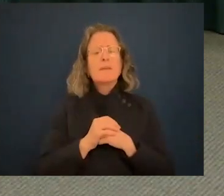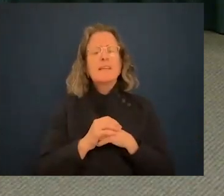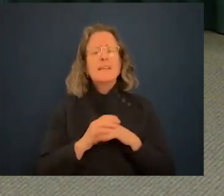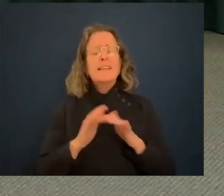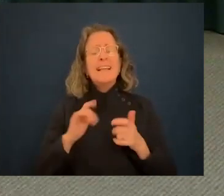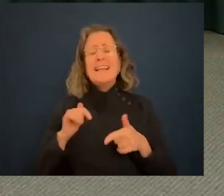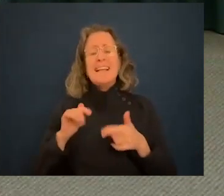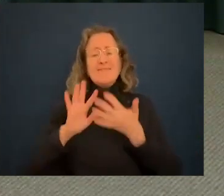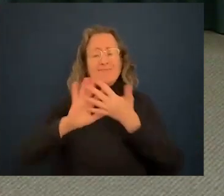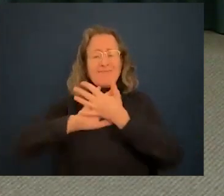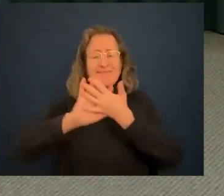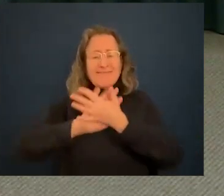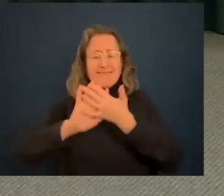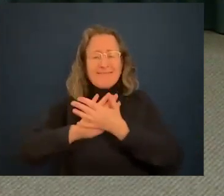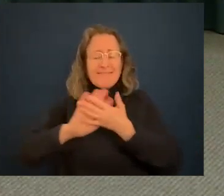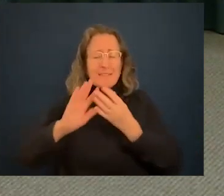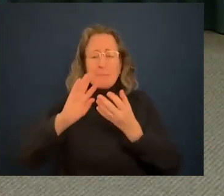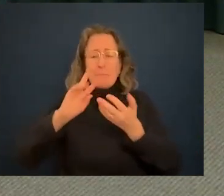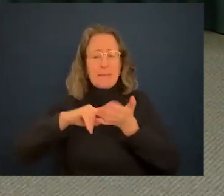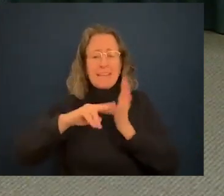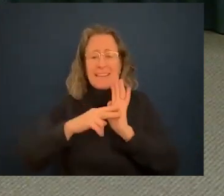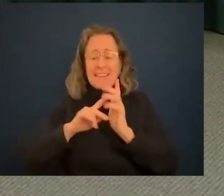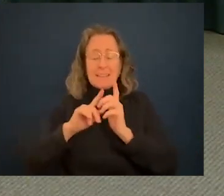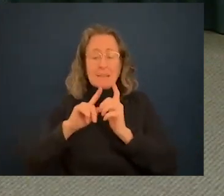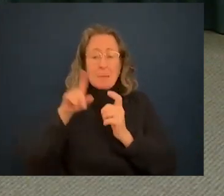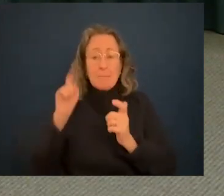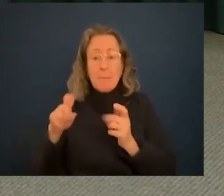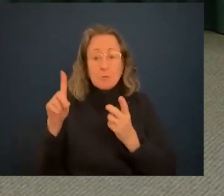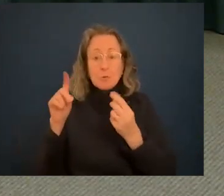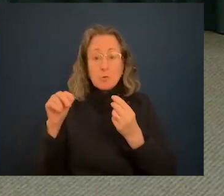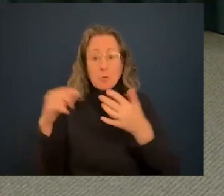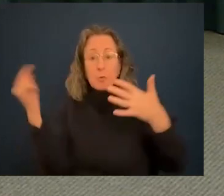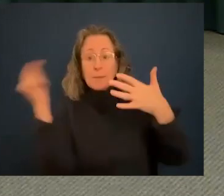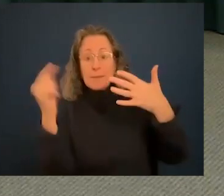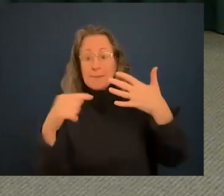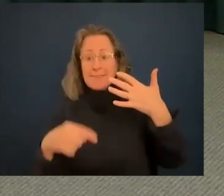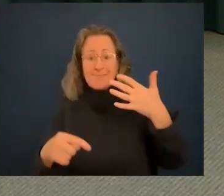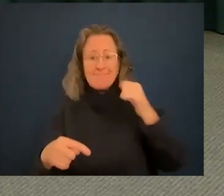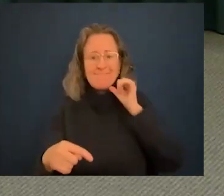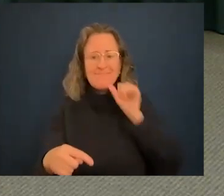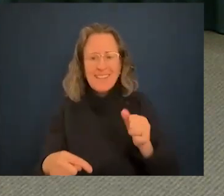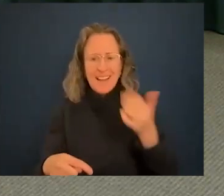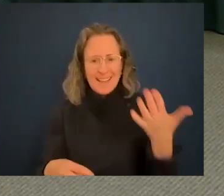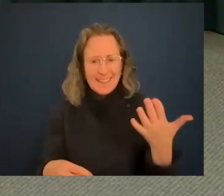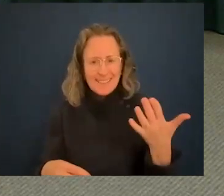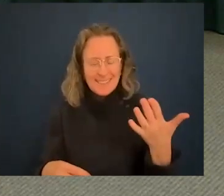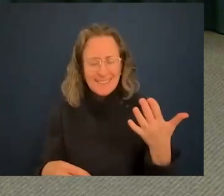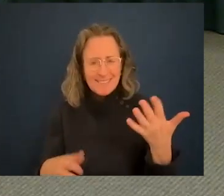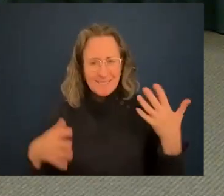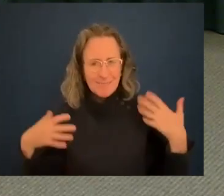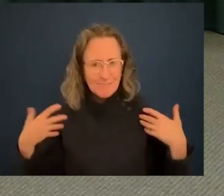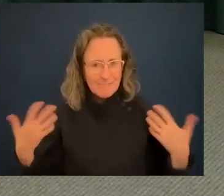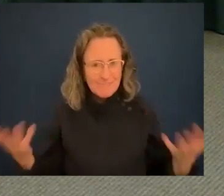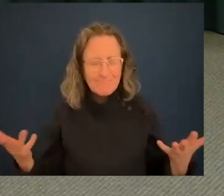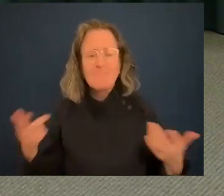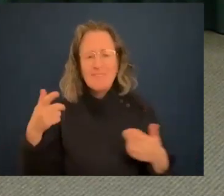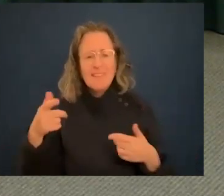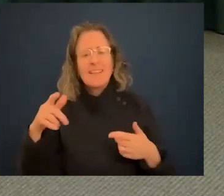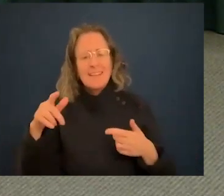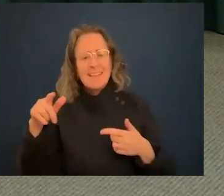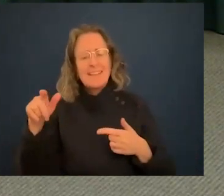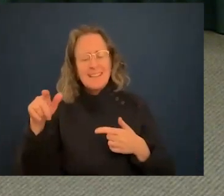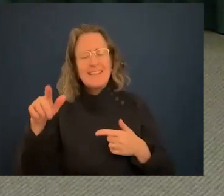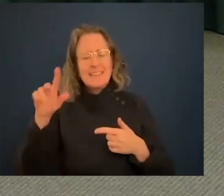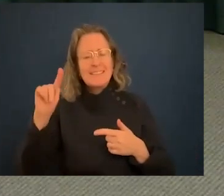uh and that's what the board has to sort of absolutely it's all off and that's part of it no one likes to see the sausages being made yeah